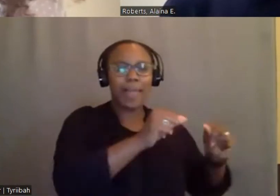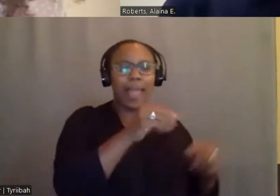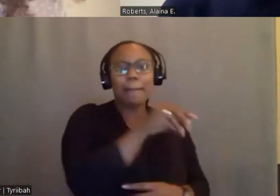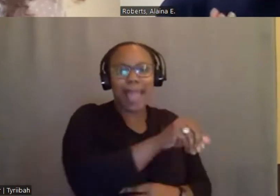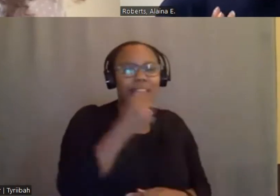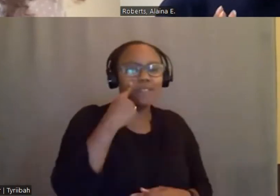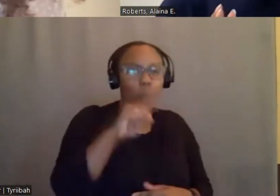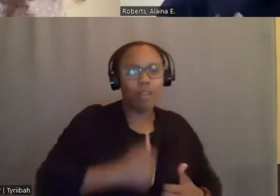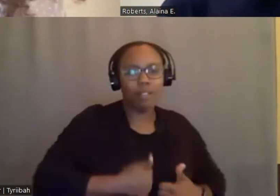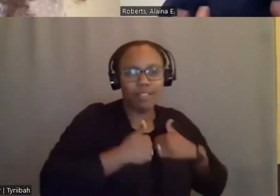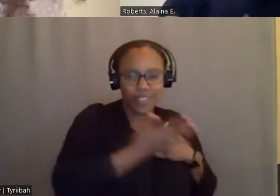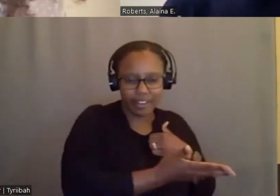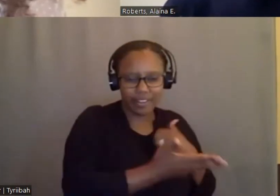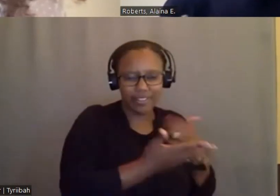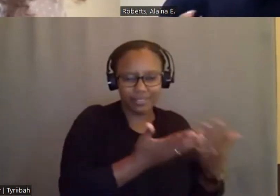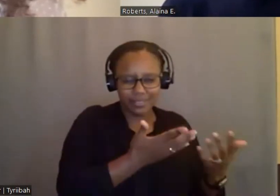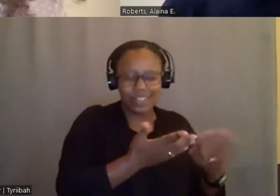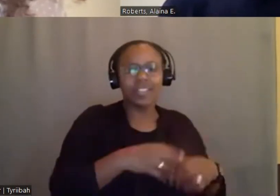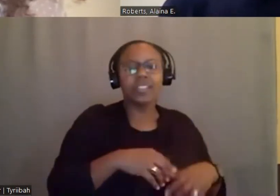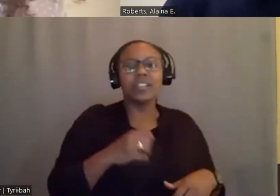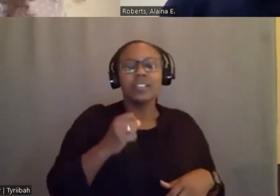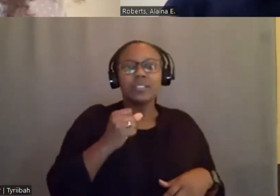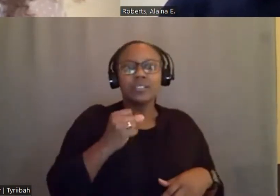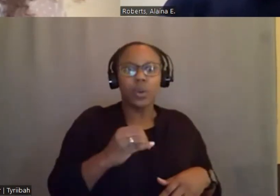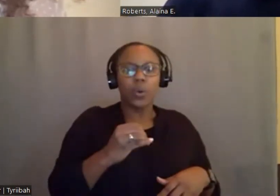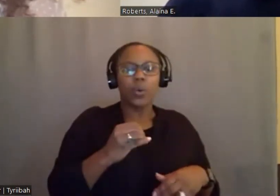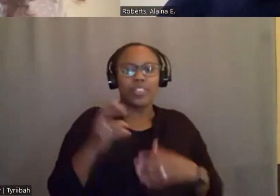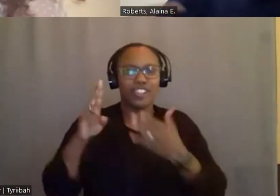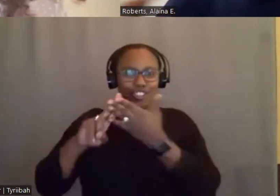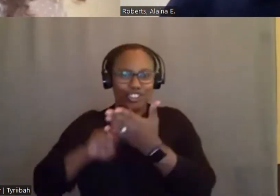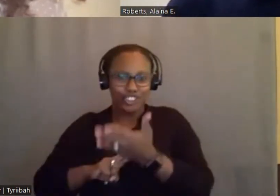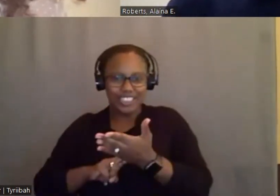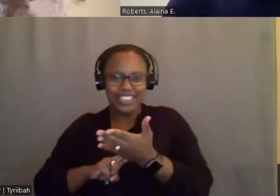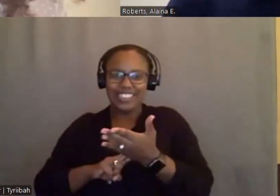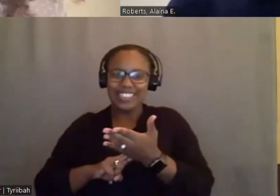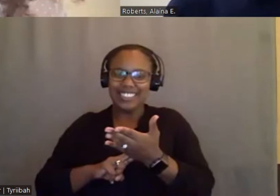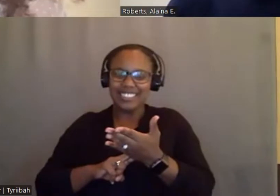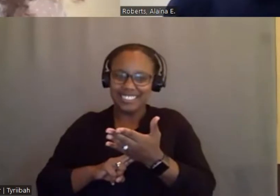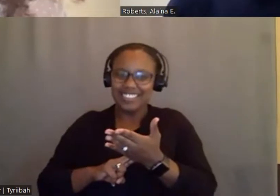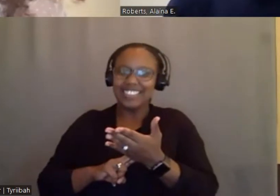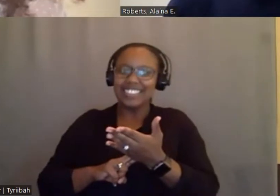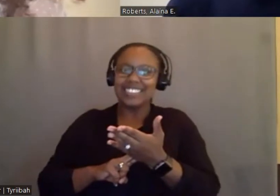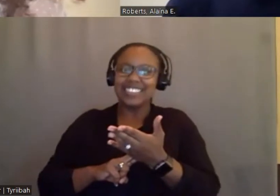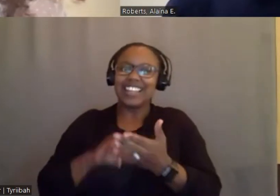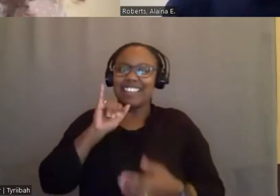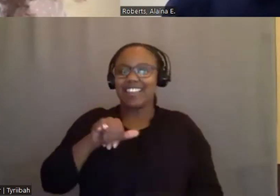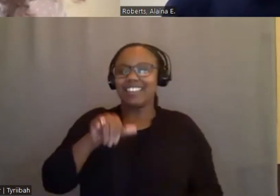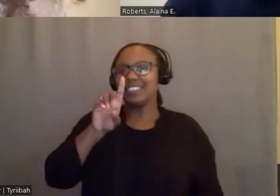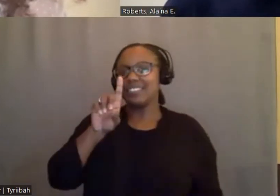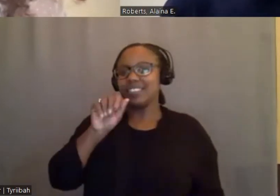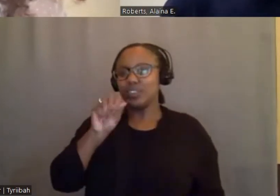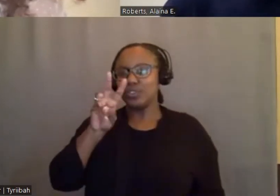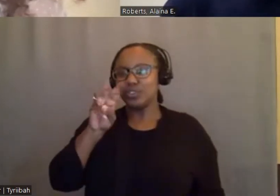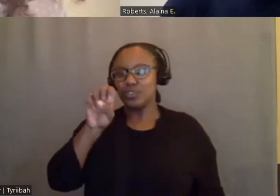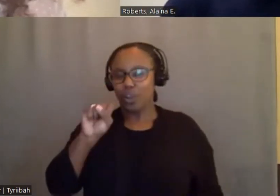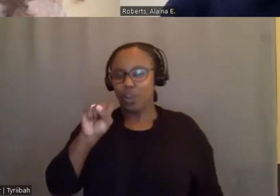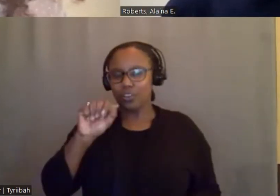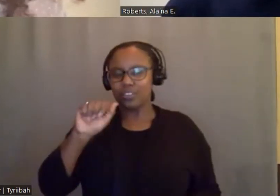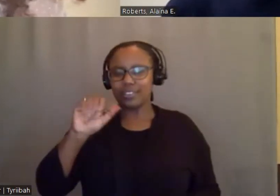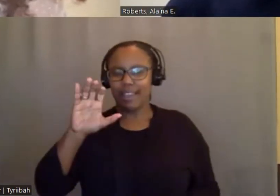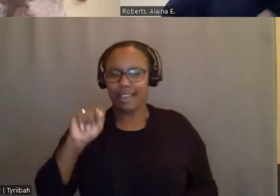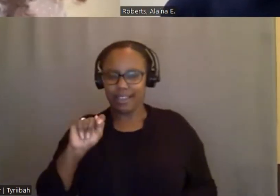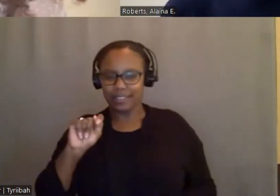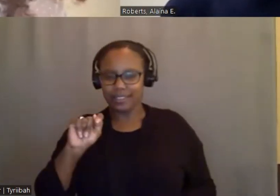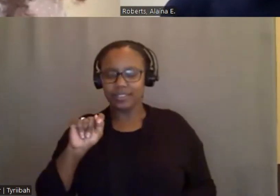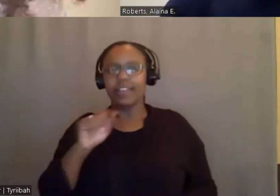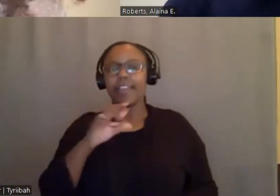things, the legislation that results in the sale of this land is the Dawes Act, which you mentioned, and then the Curtis